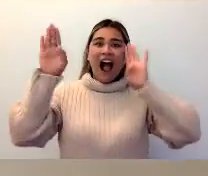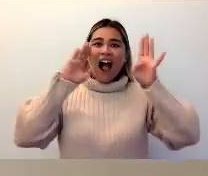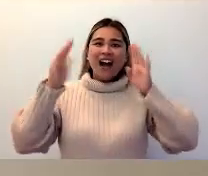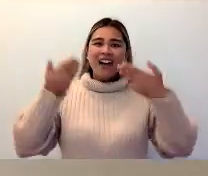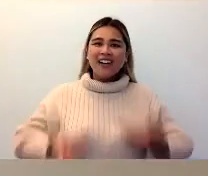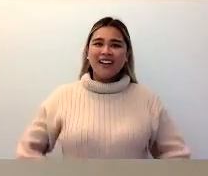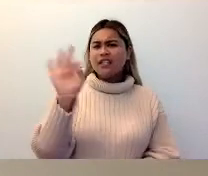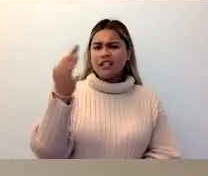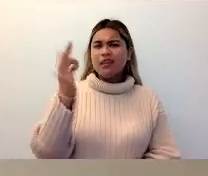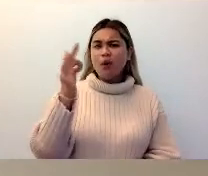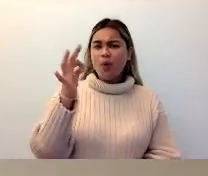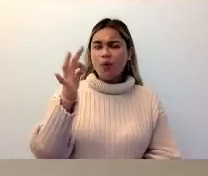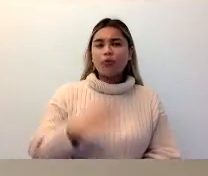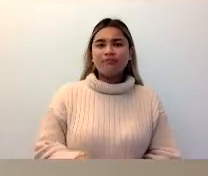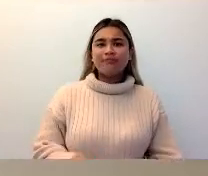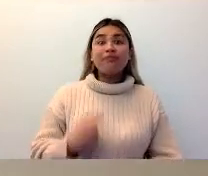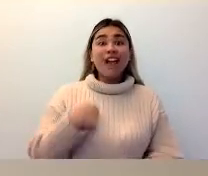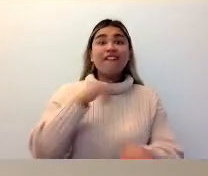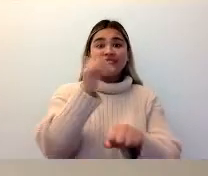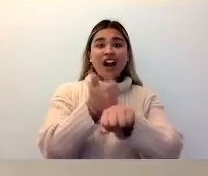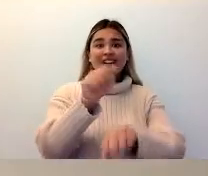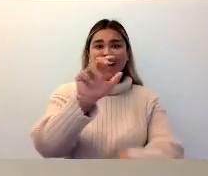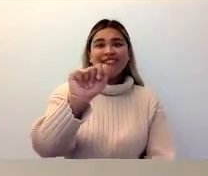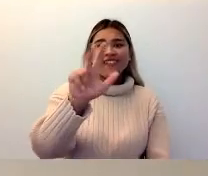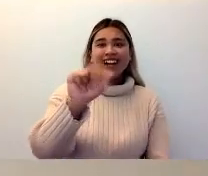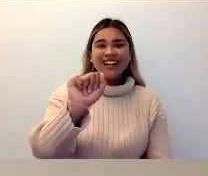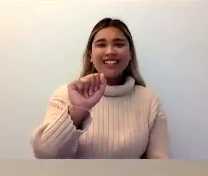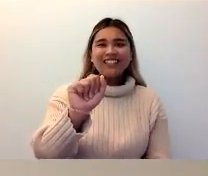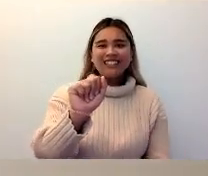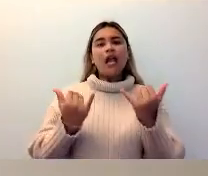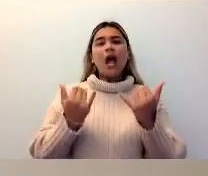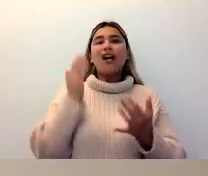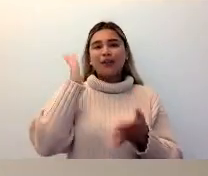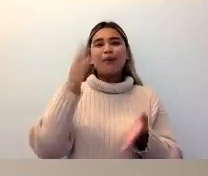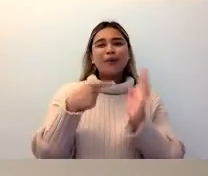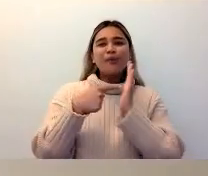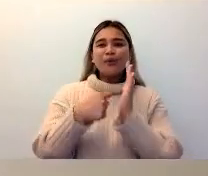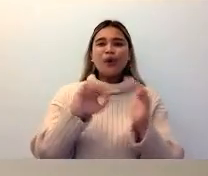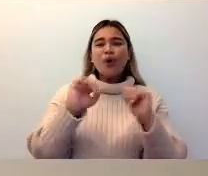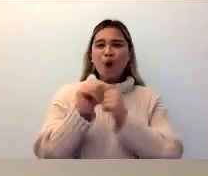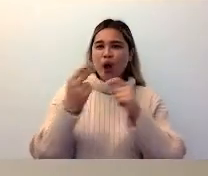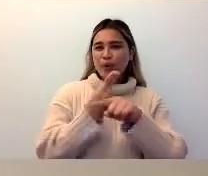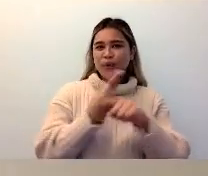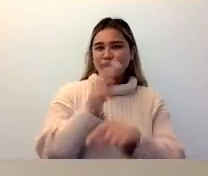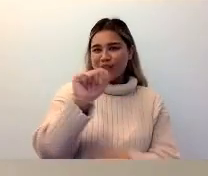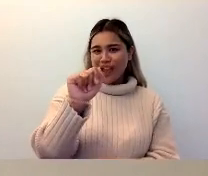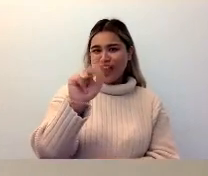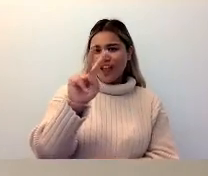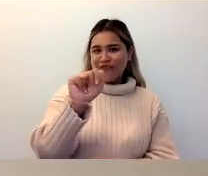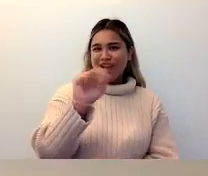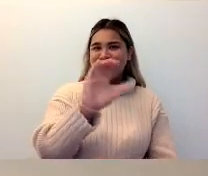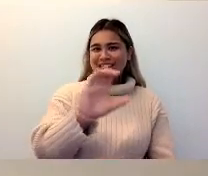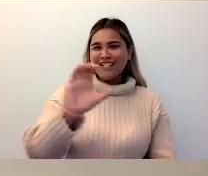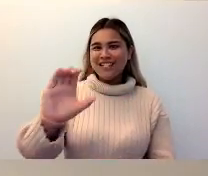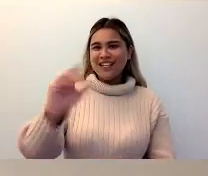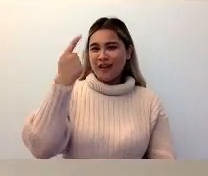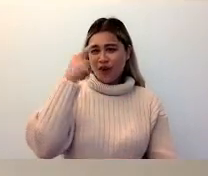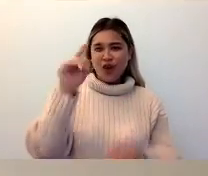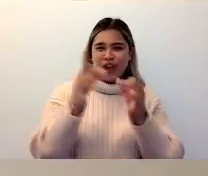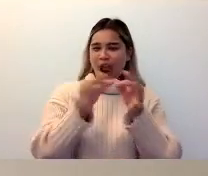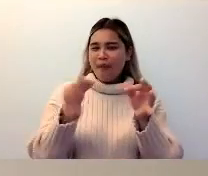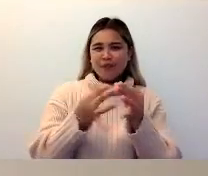Hey there, I'm Thibaut, I'm the founder of Ava, and in less than a minute, I will show you how you can use Ava CC to get